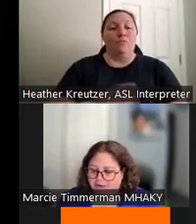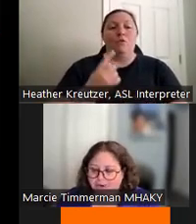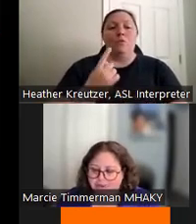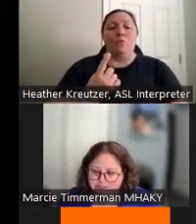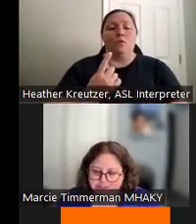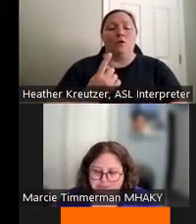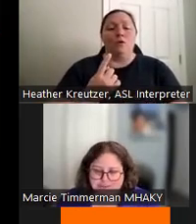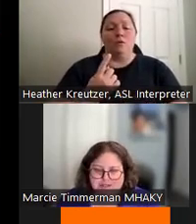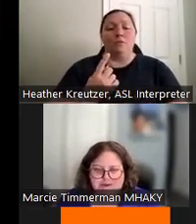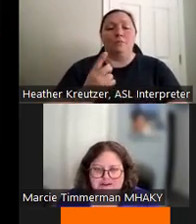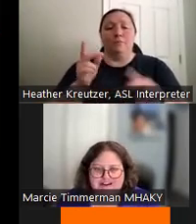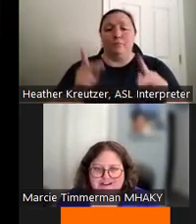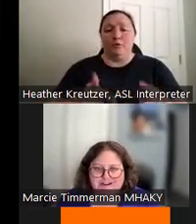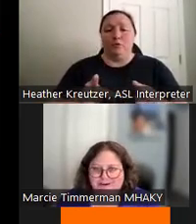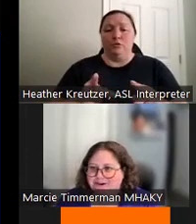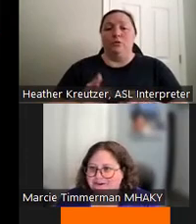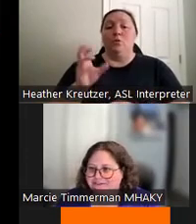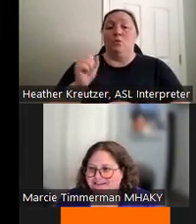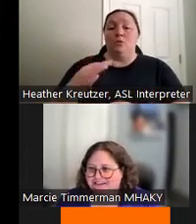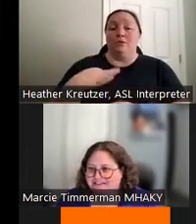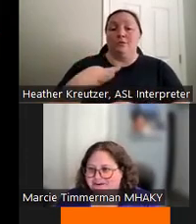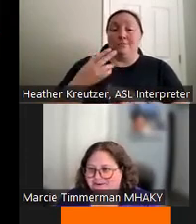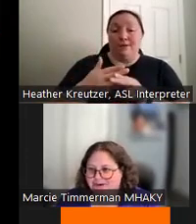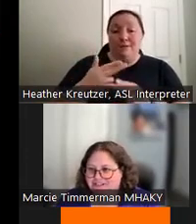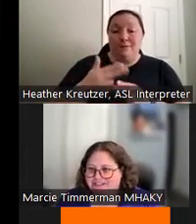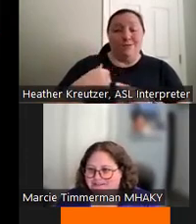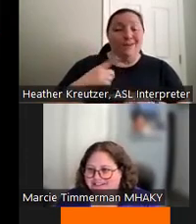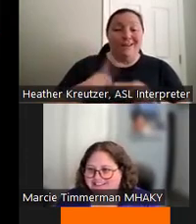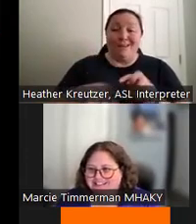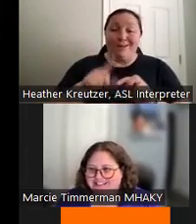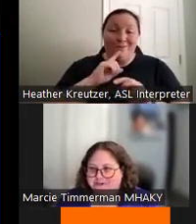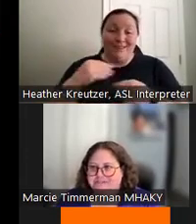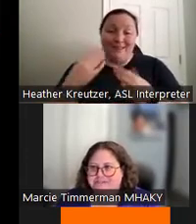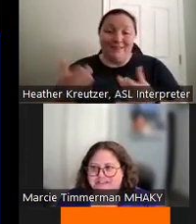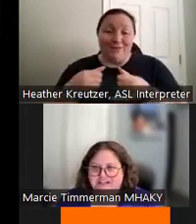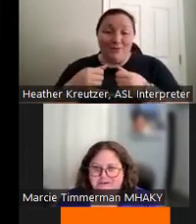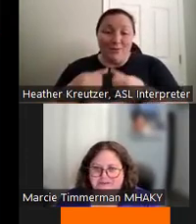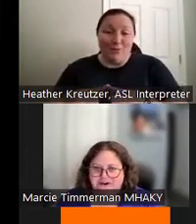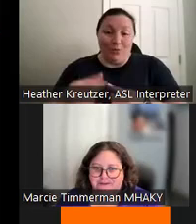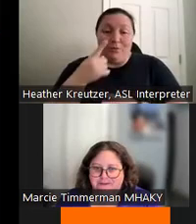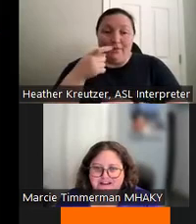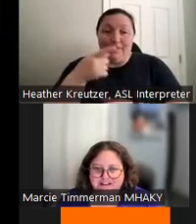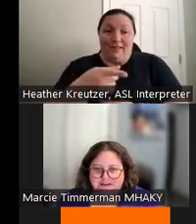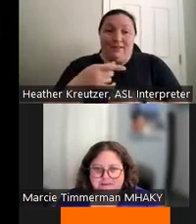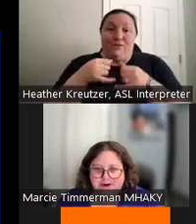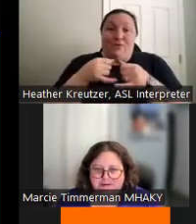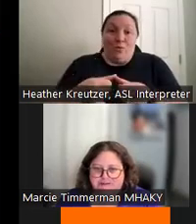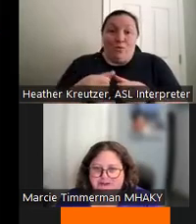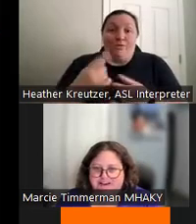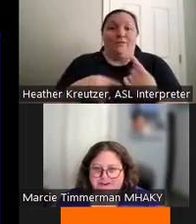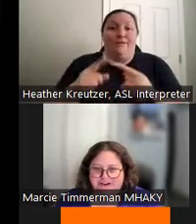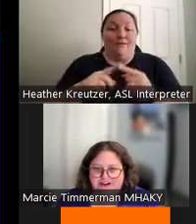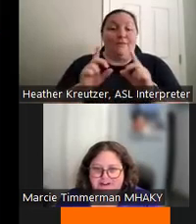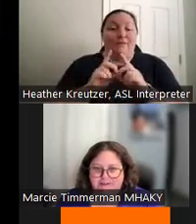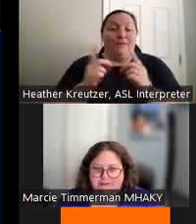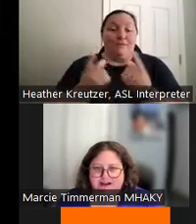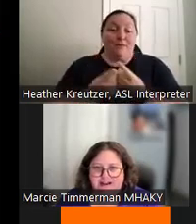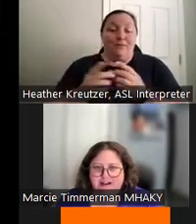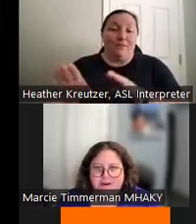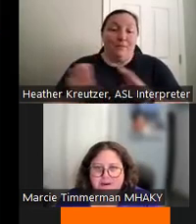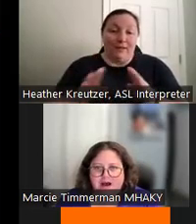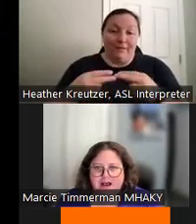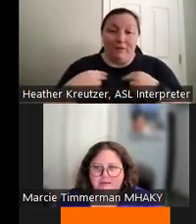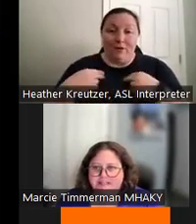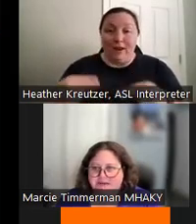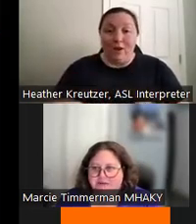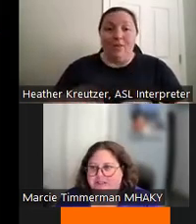we had one person who was nominated who we couldn't really give an award to because these awards really come from the Department of Behavioral Health,